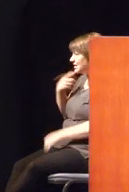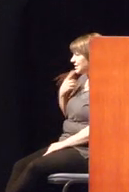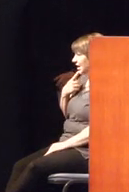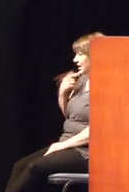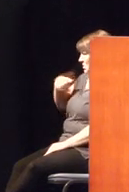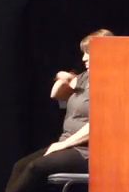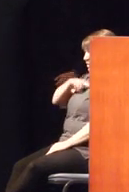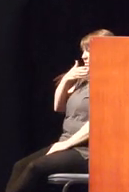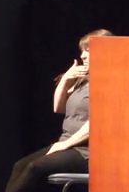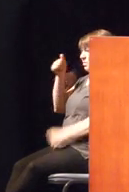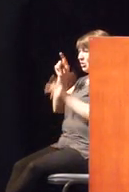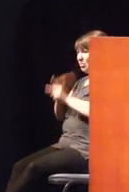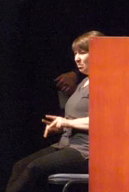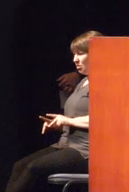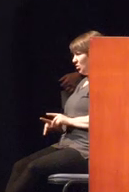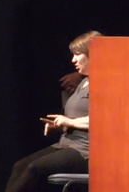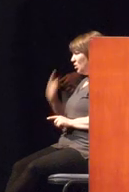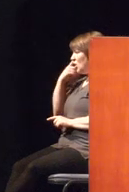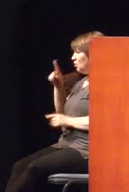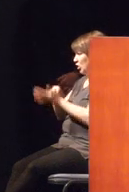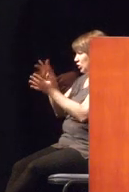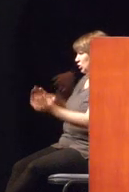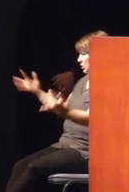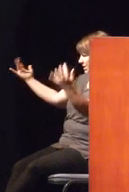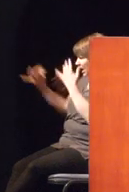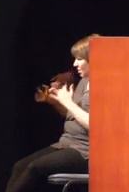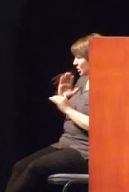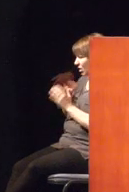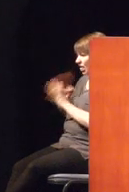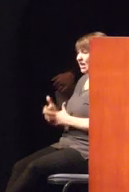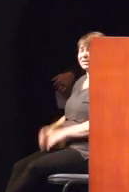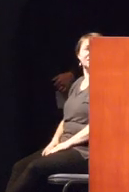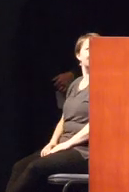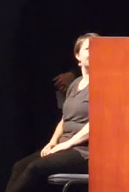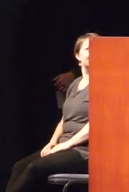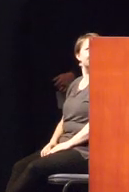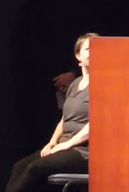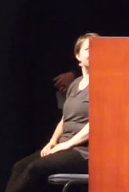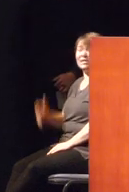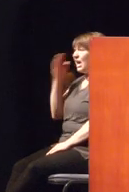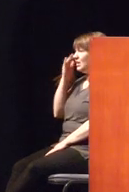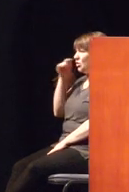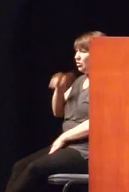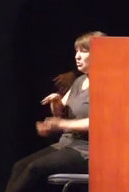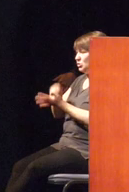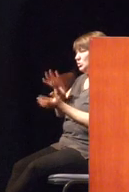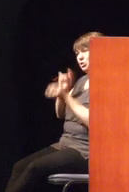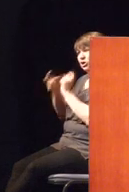People from the students who have crossed our paths. I certainly know that they've enriched my life a lot.